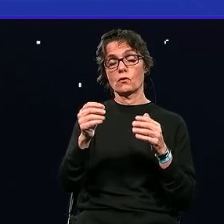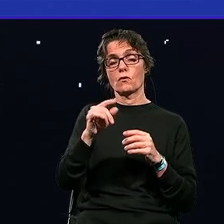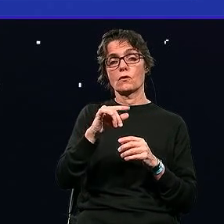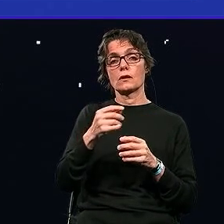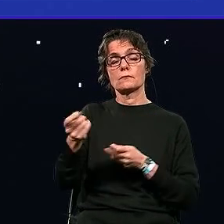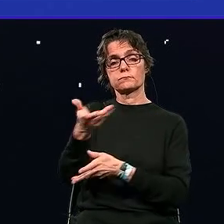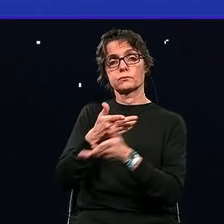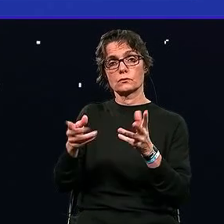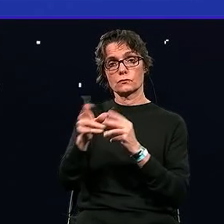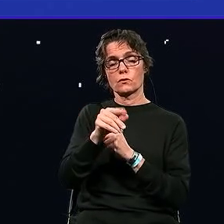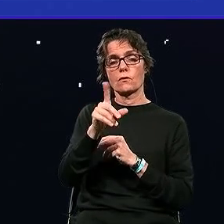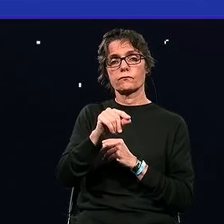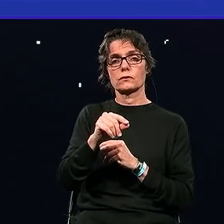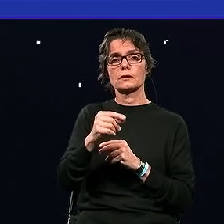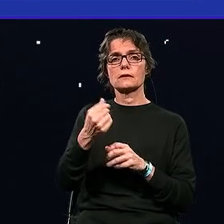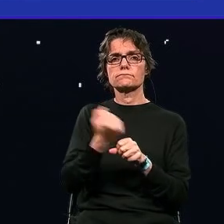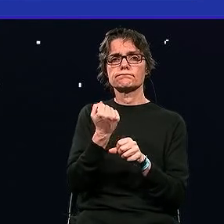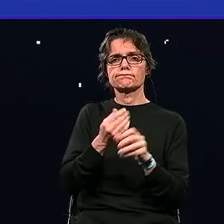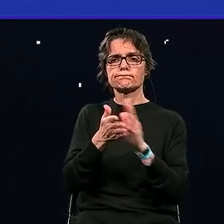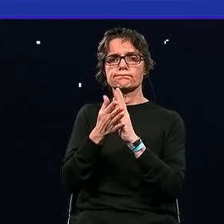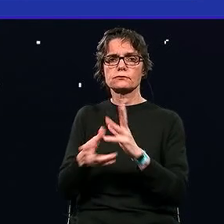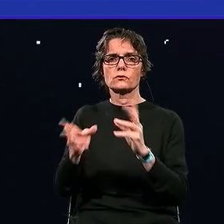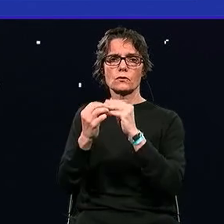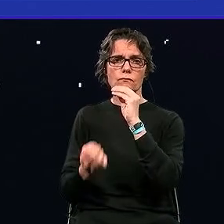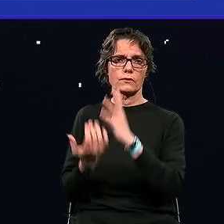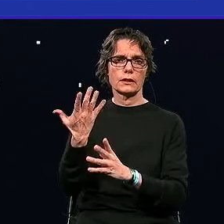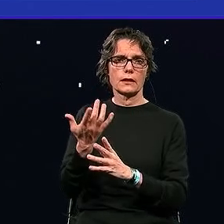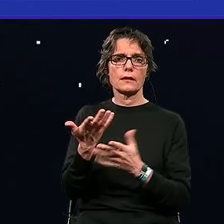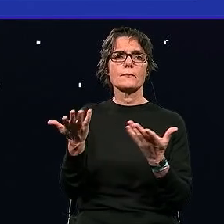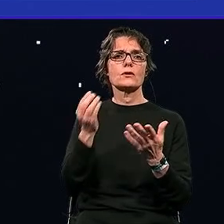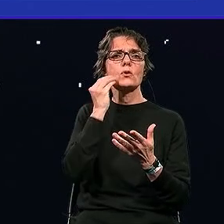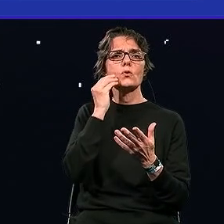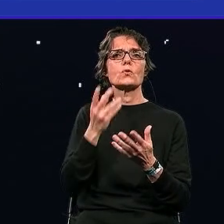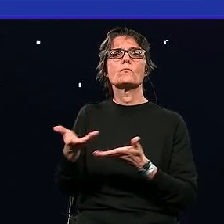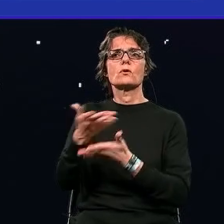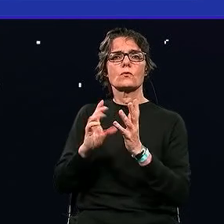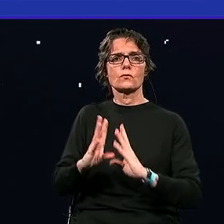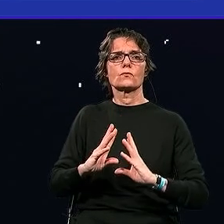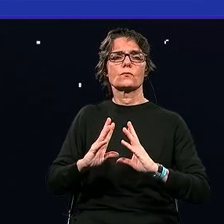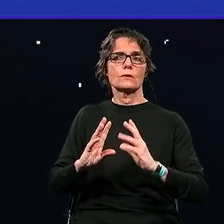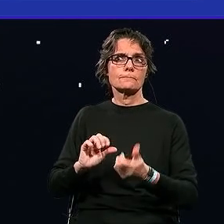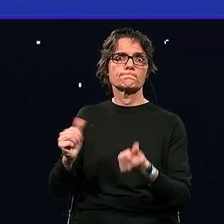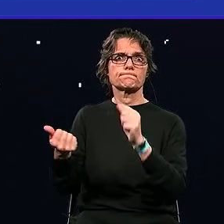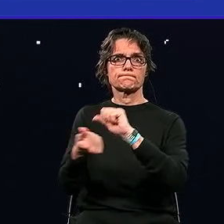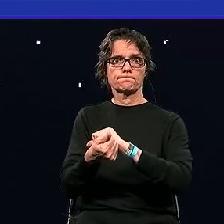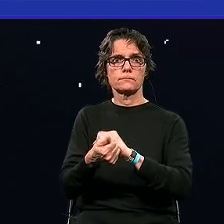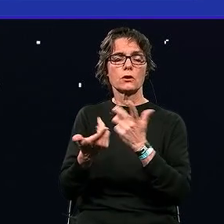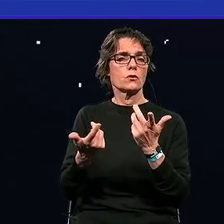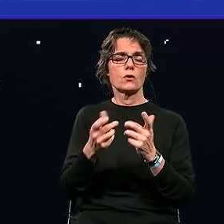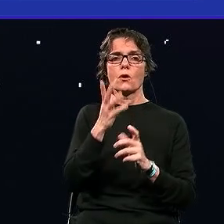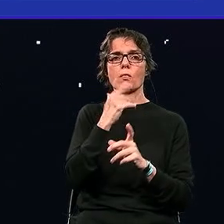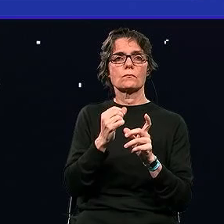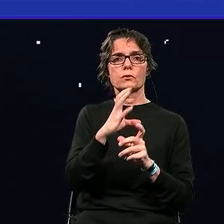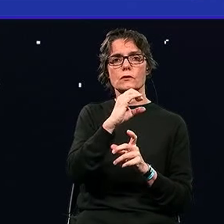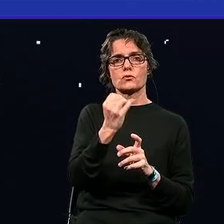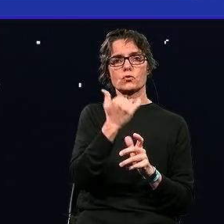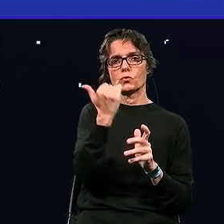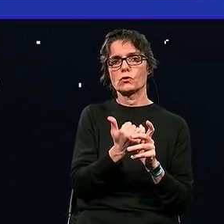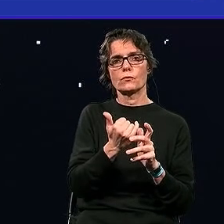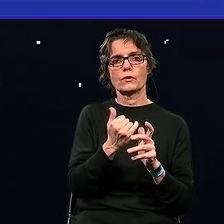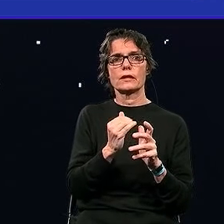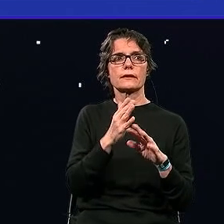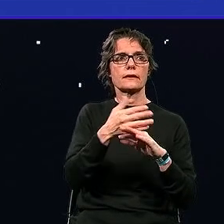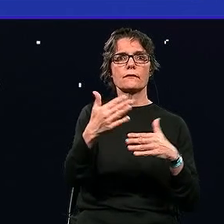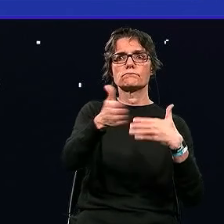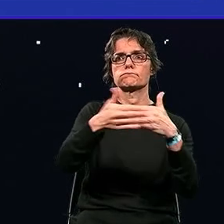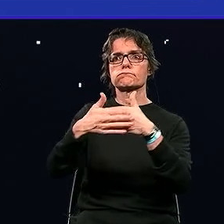new jobs. So again, we have to think about how are we going to transform our economy. We can't decarbonize just by shutting everything down. We have to